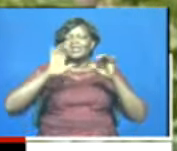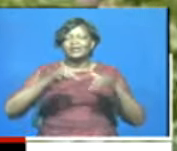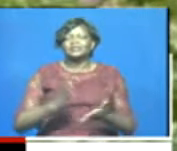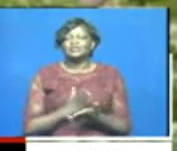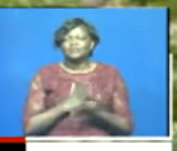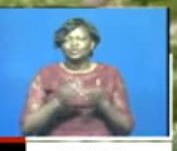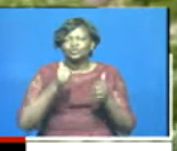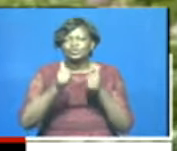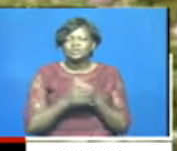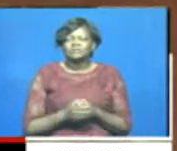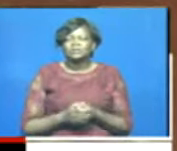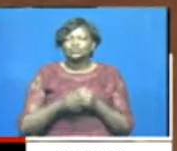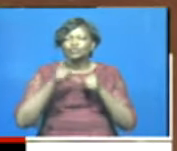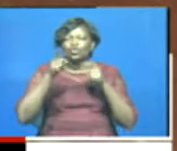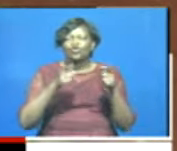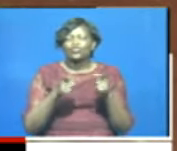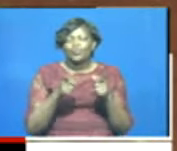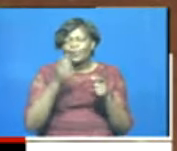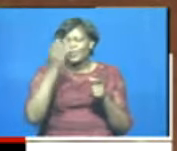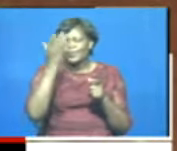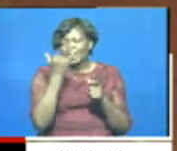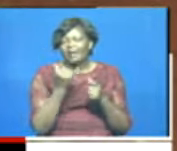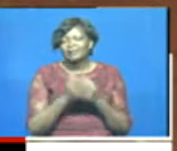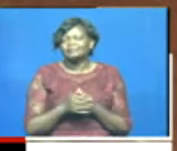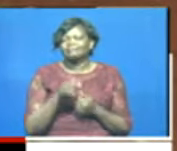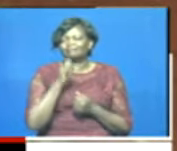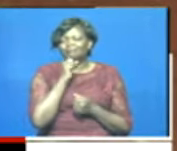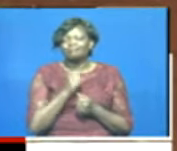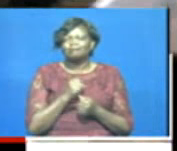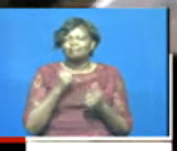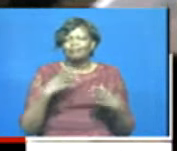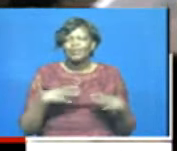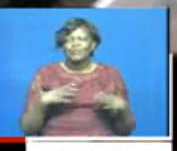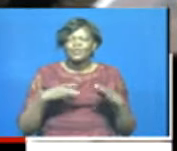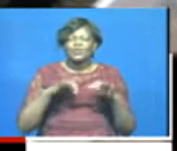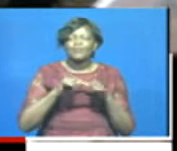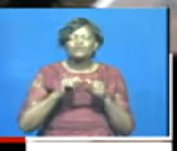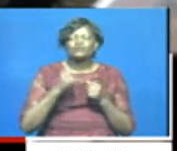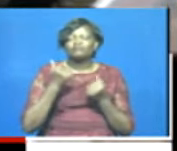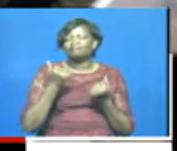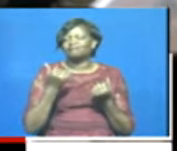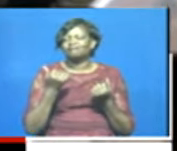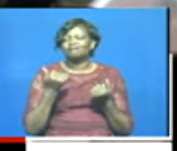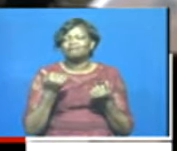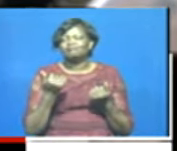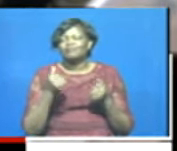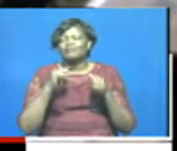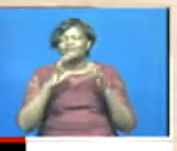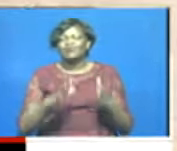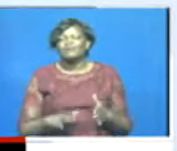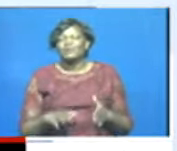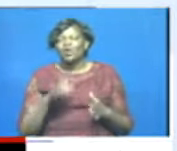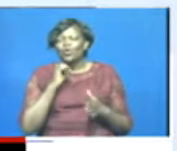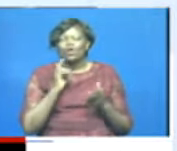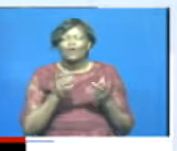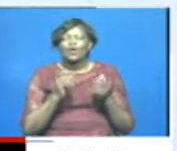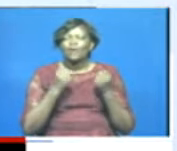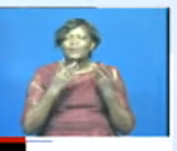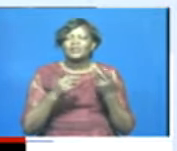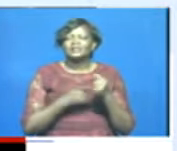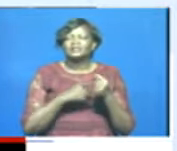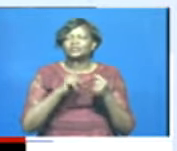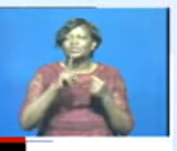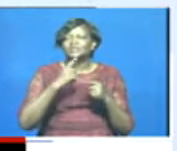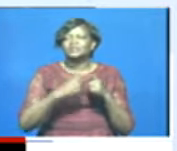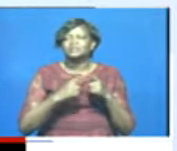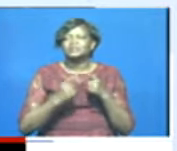is dominated by an aging population, with the average age of a farmer in Kenya currently at 61. Where we are